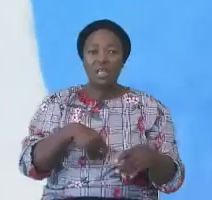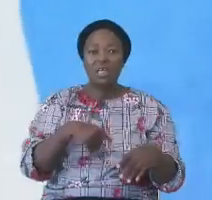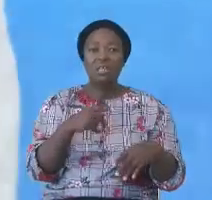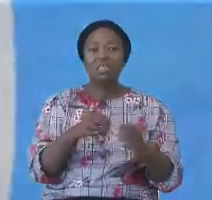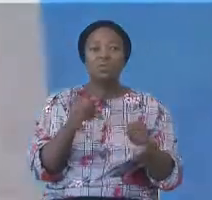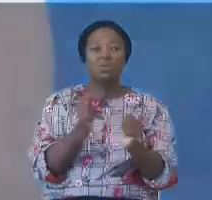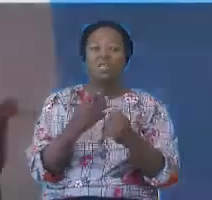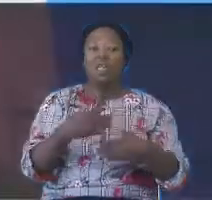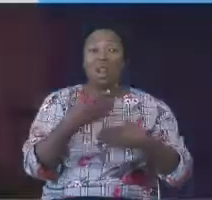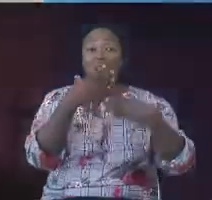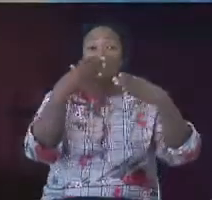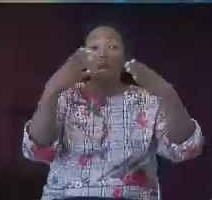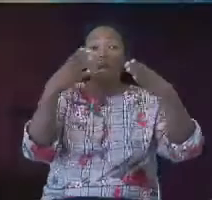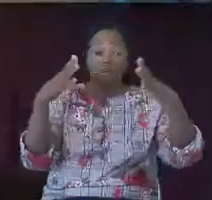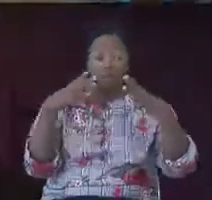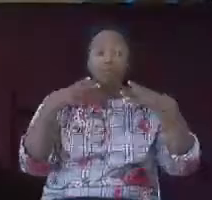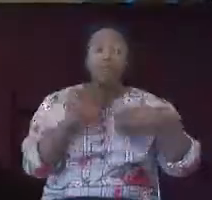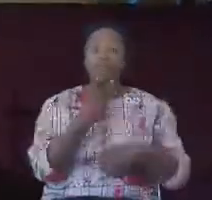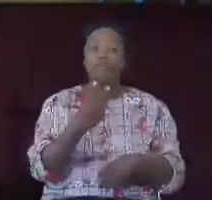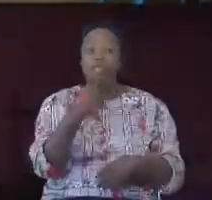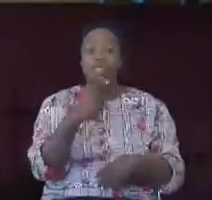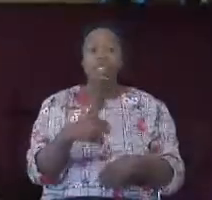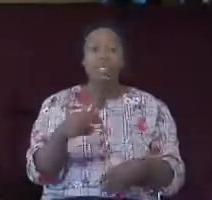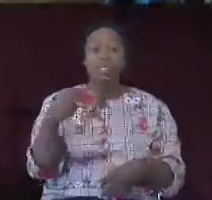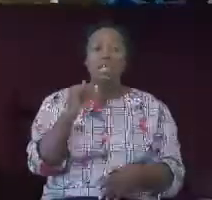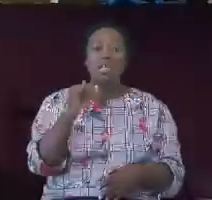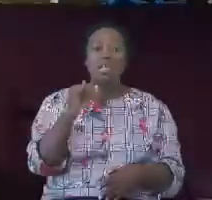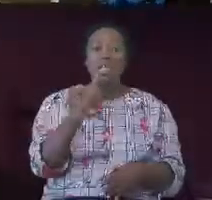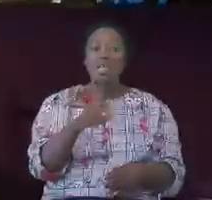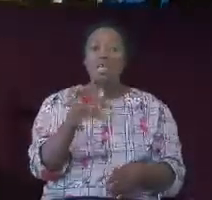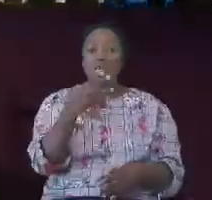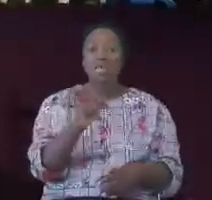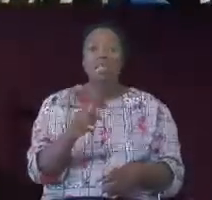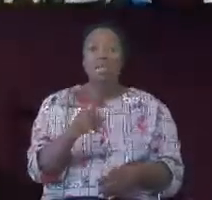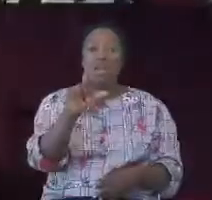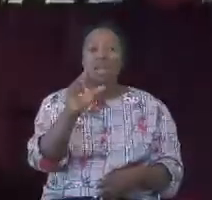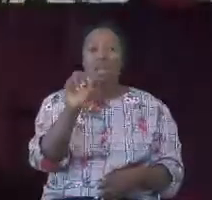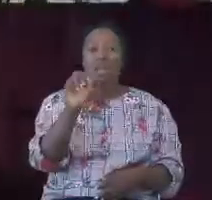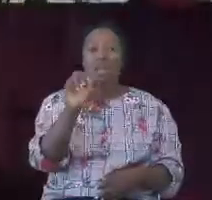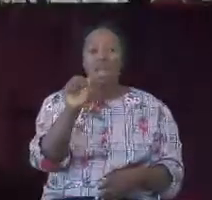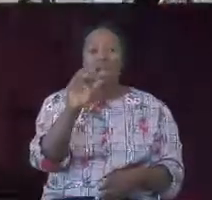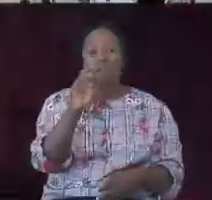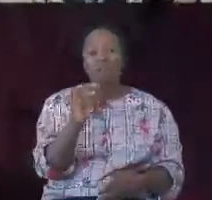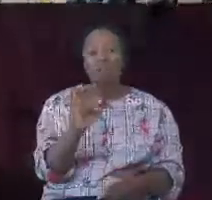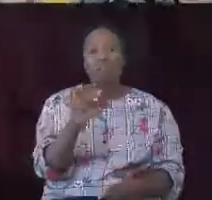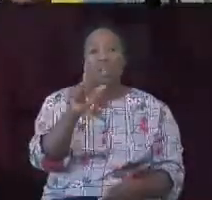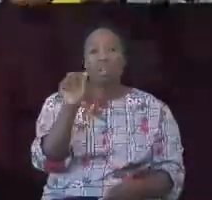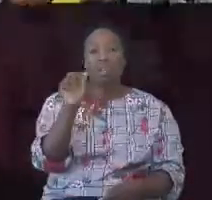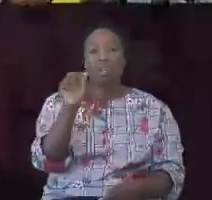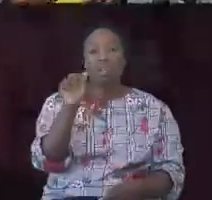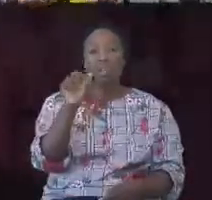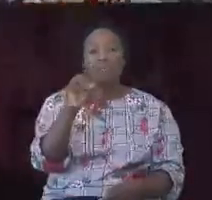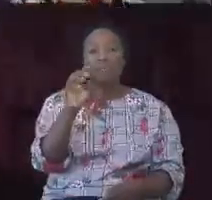christ with a loud voice saying eli eli lamas